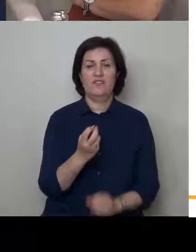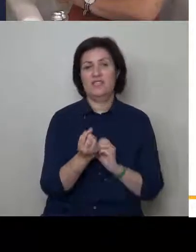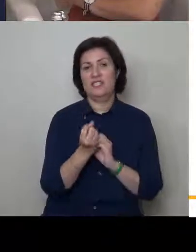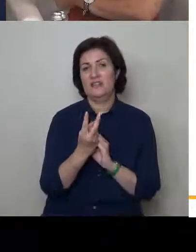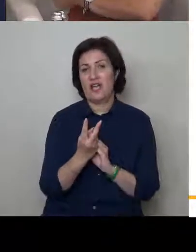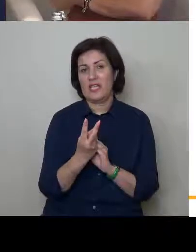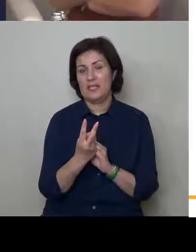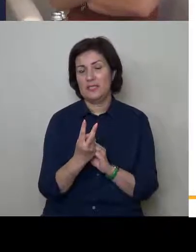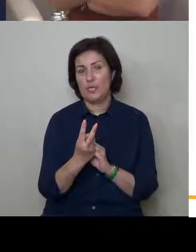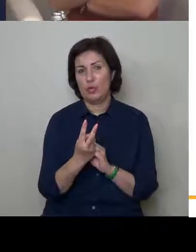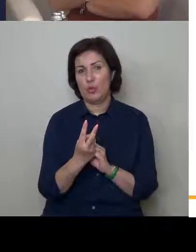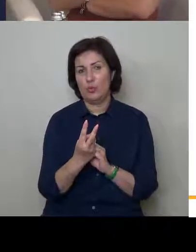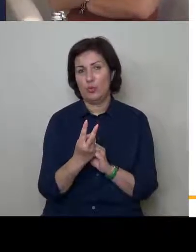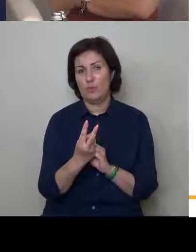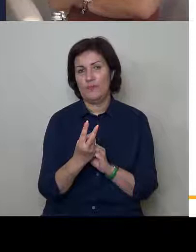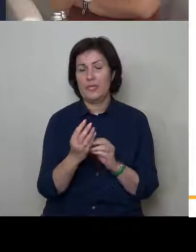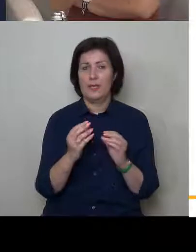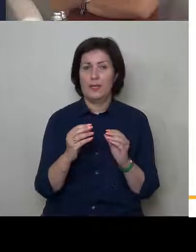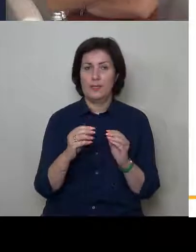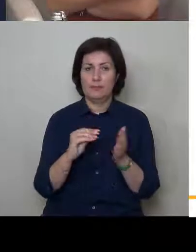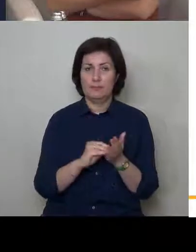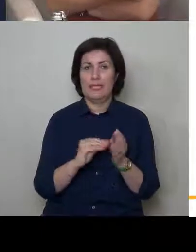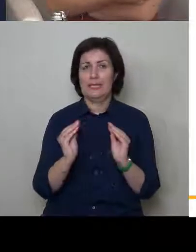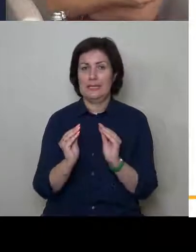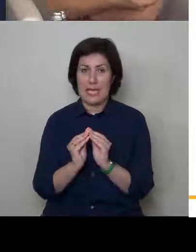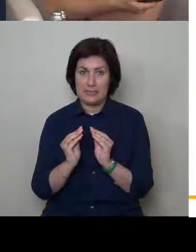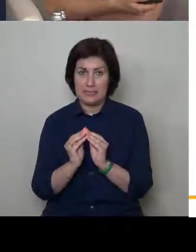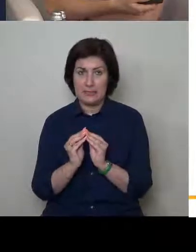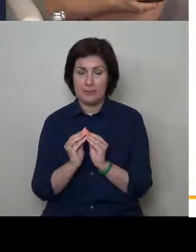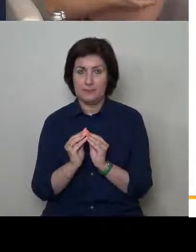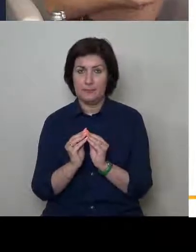we propose to qualify it under Article